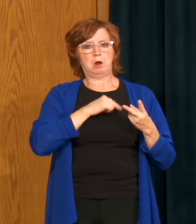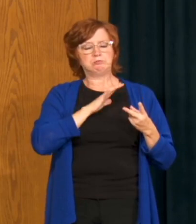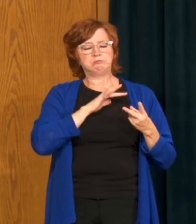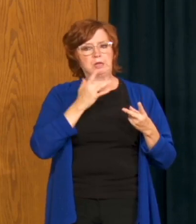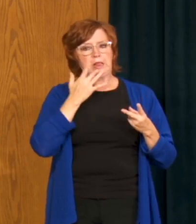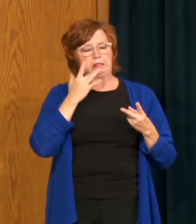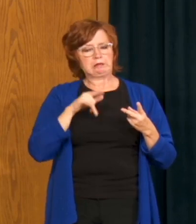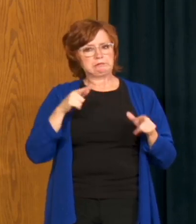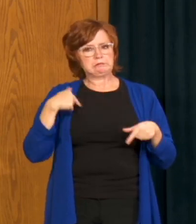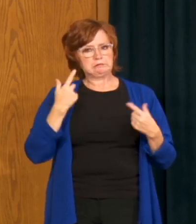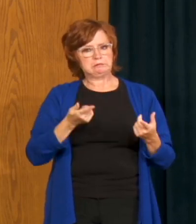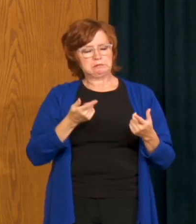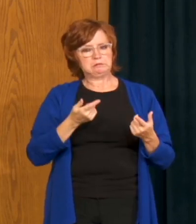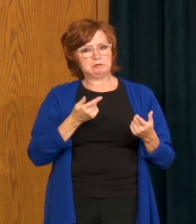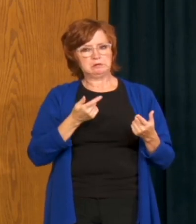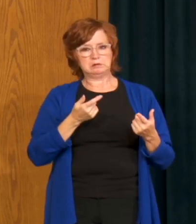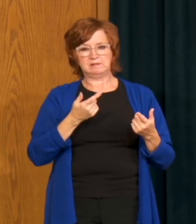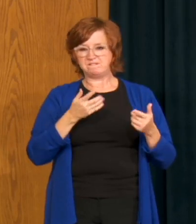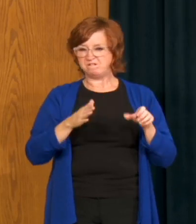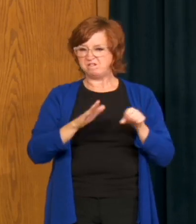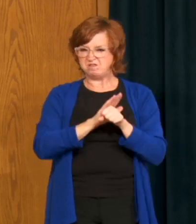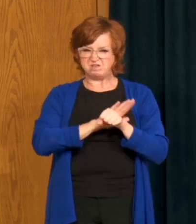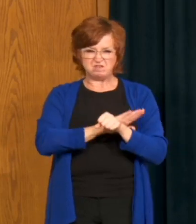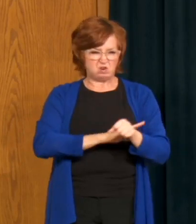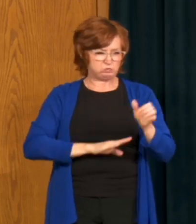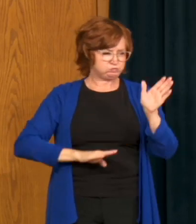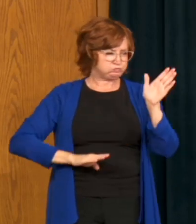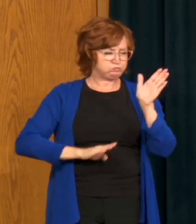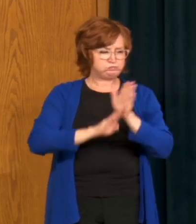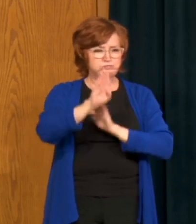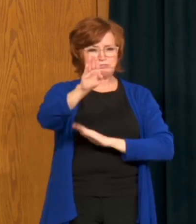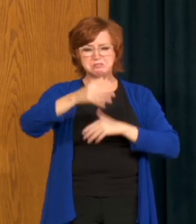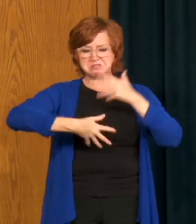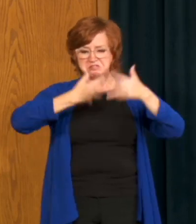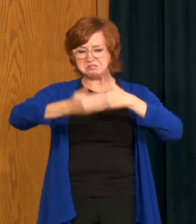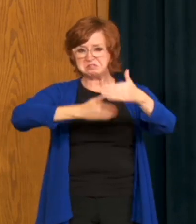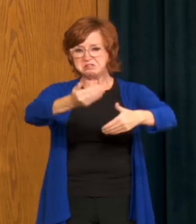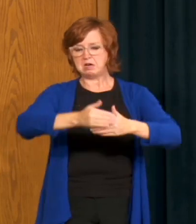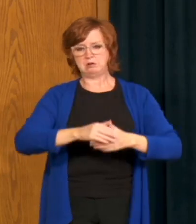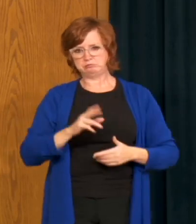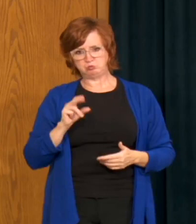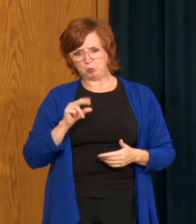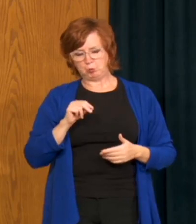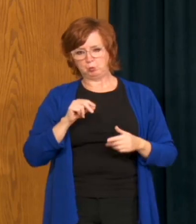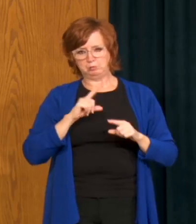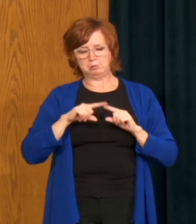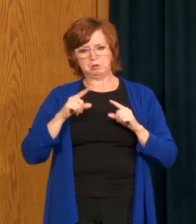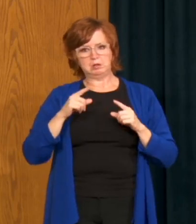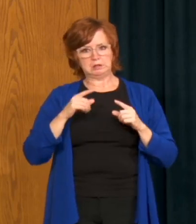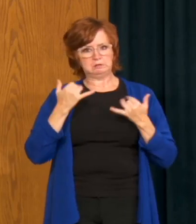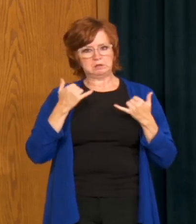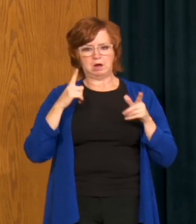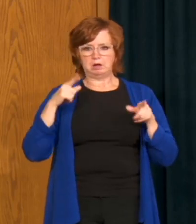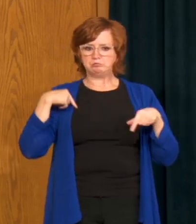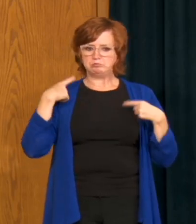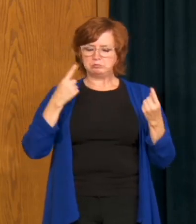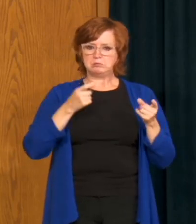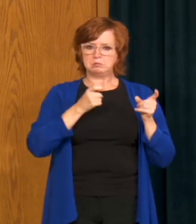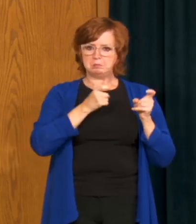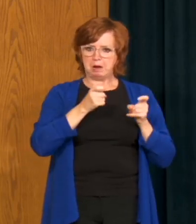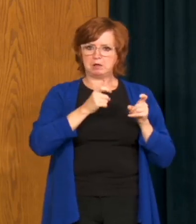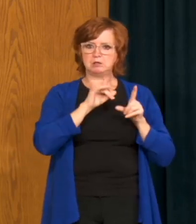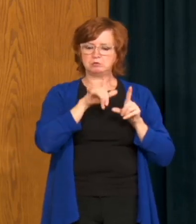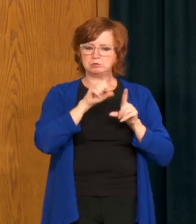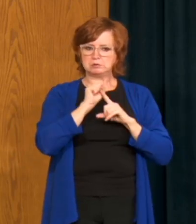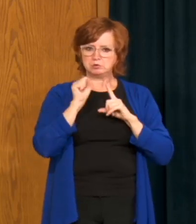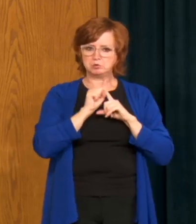use it all as of yet, but that isn't saying as these outbreaks occur, and they have been occurring, we've been able to manage them with